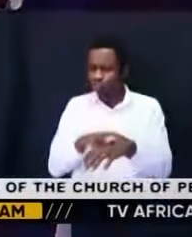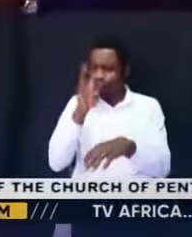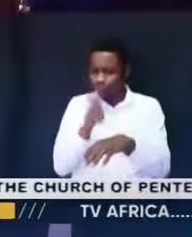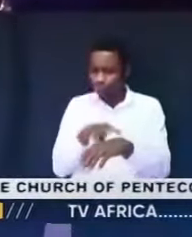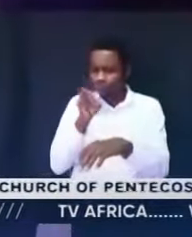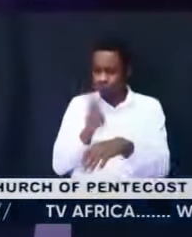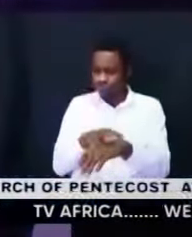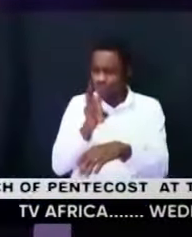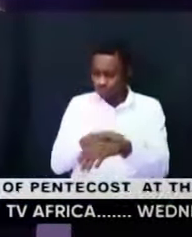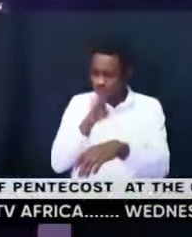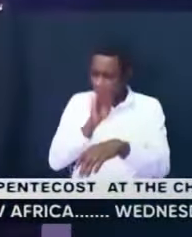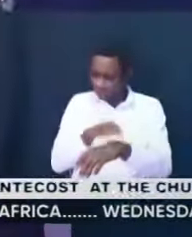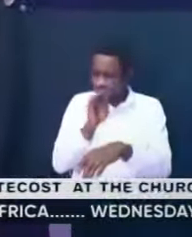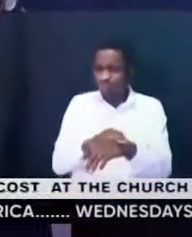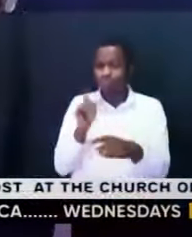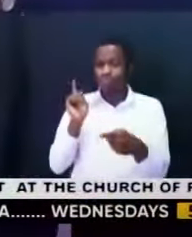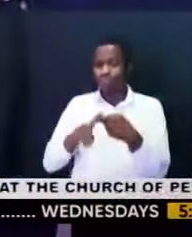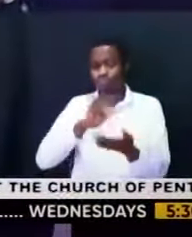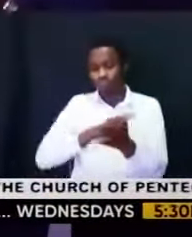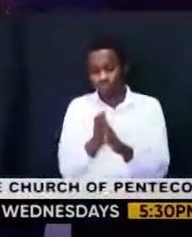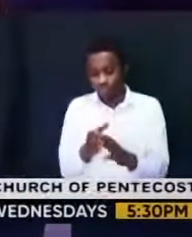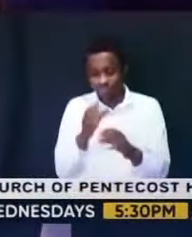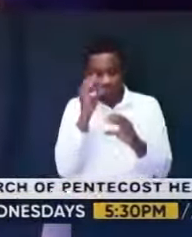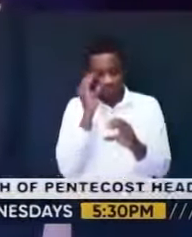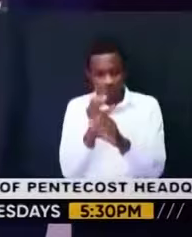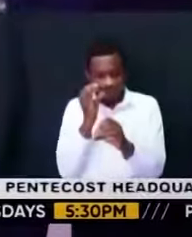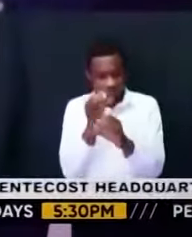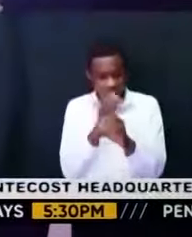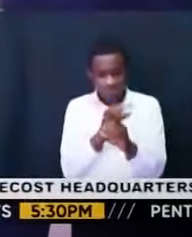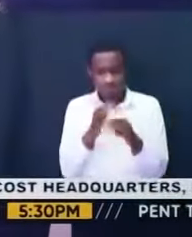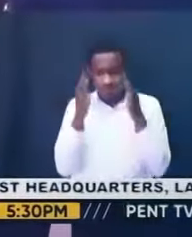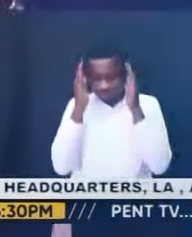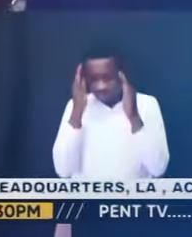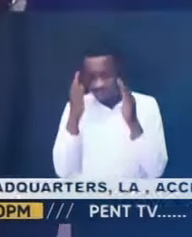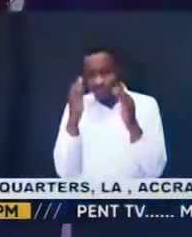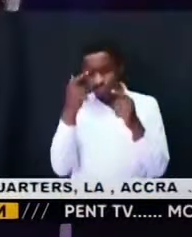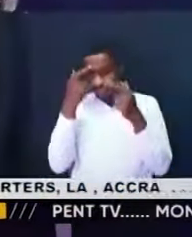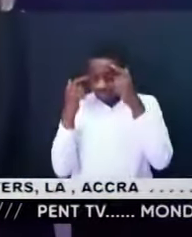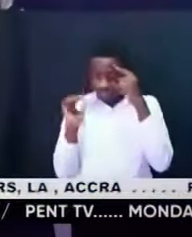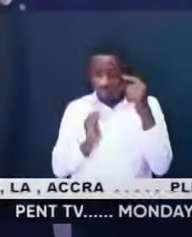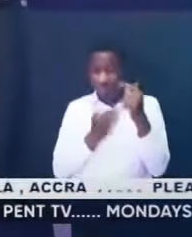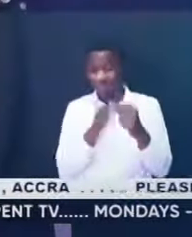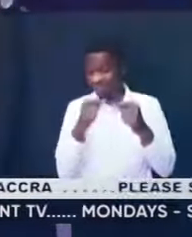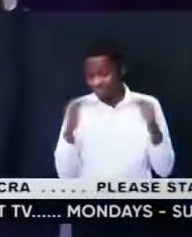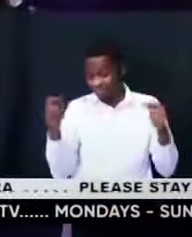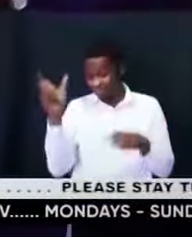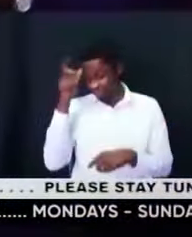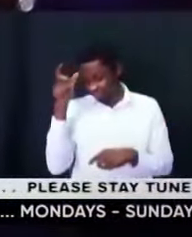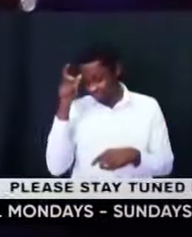sober because our enemy the devil plows around like a rolling